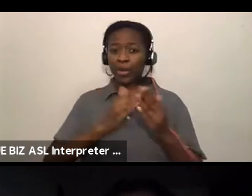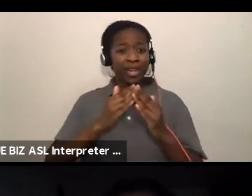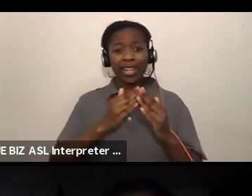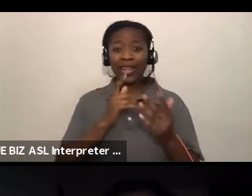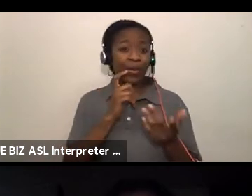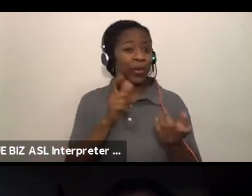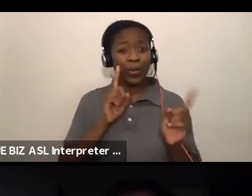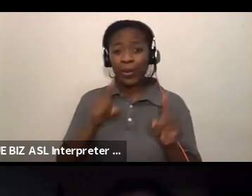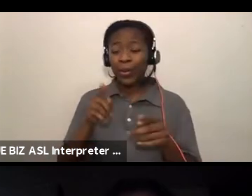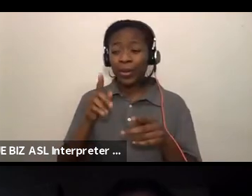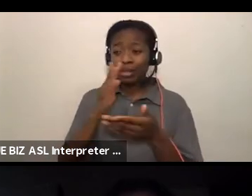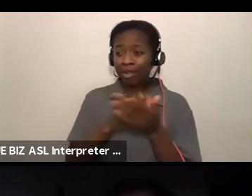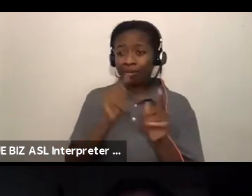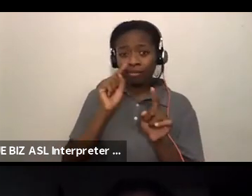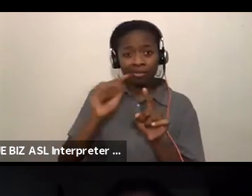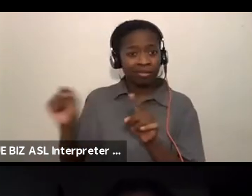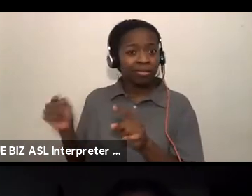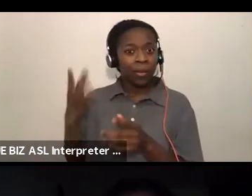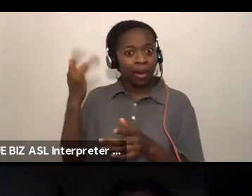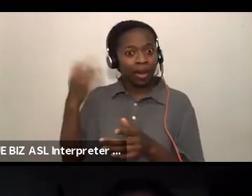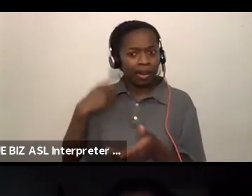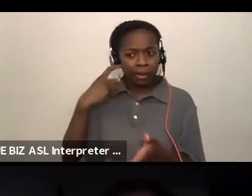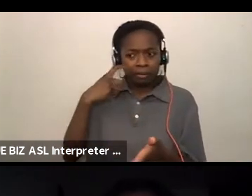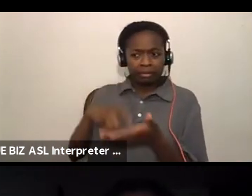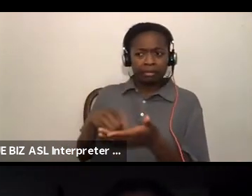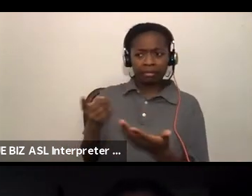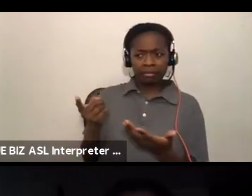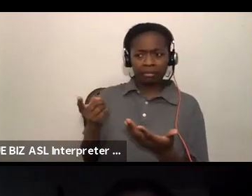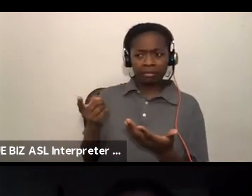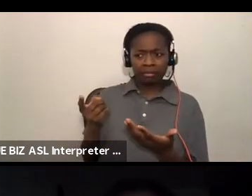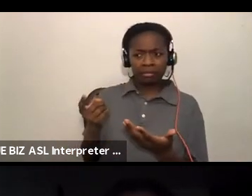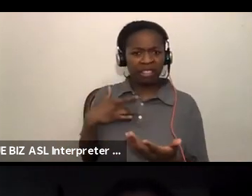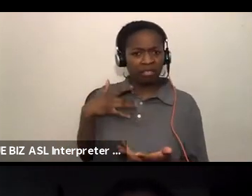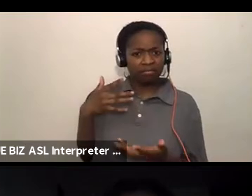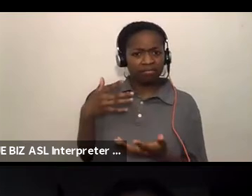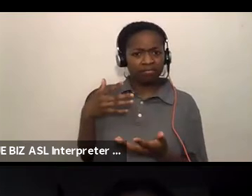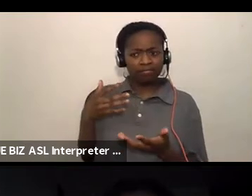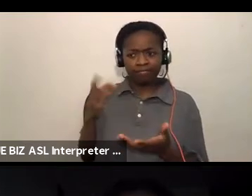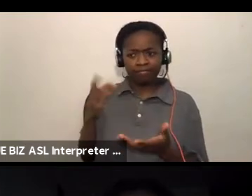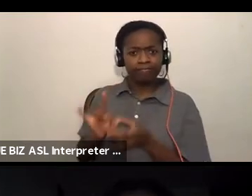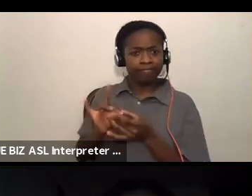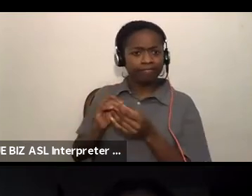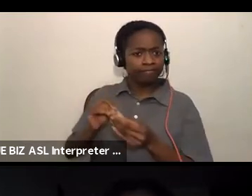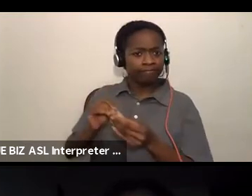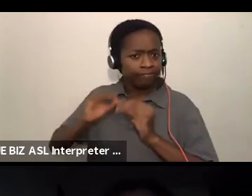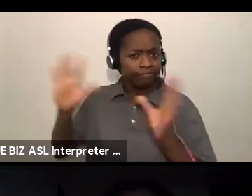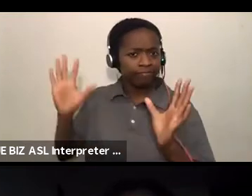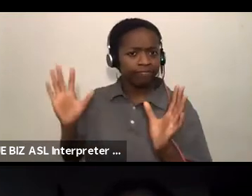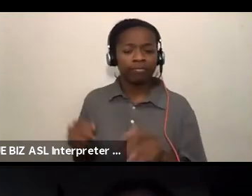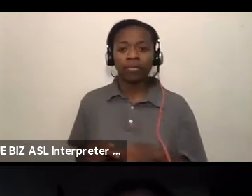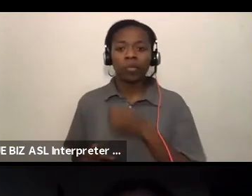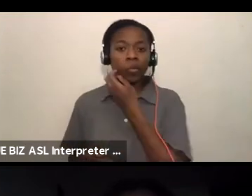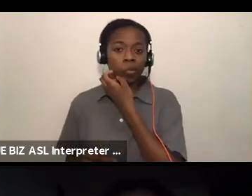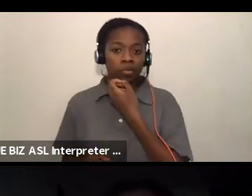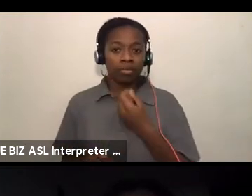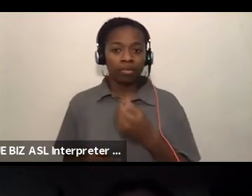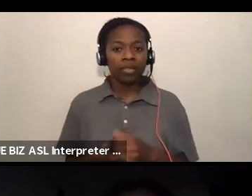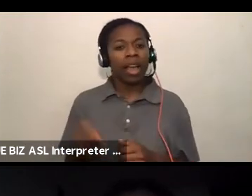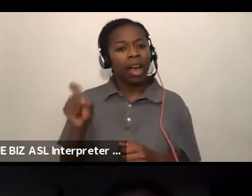theater. Mm. We come with our very own rich history of what theater looks like and how it's been practiced over the centuries,